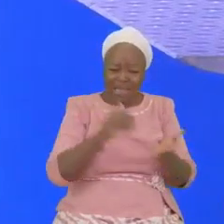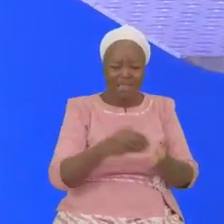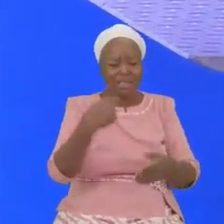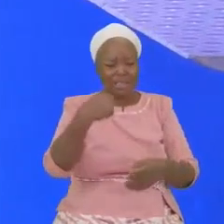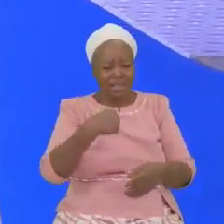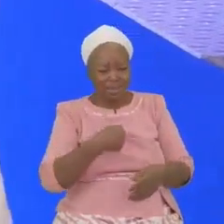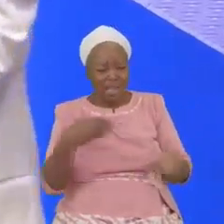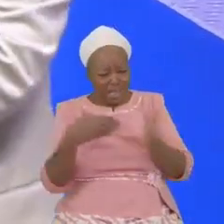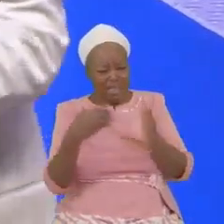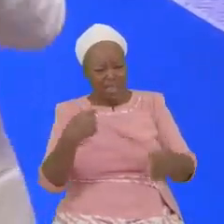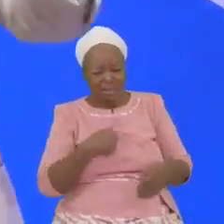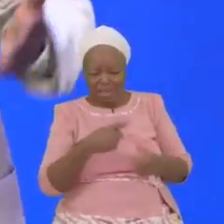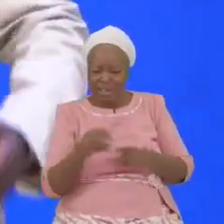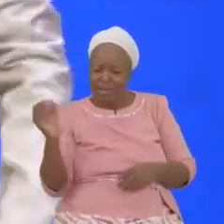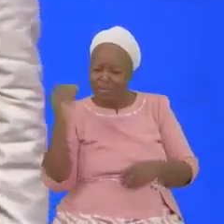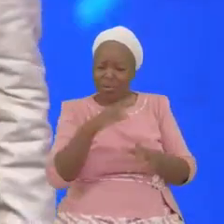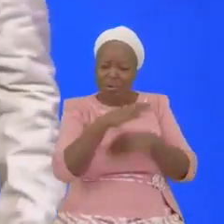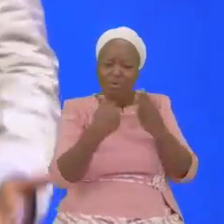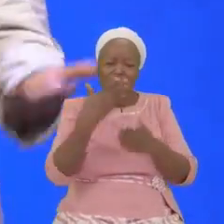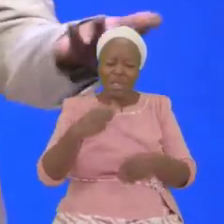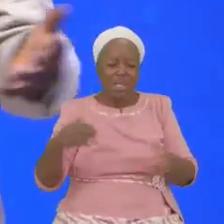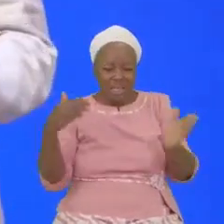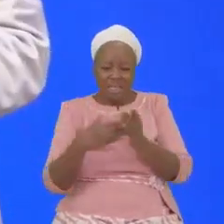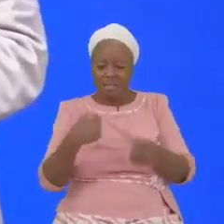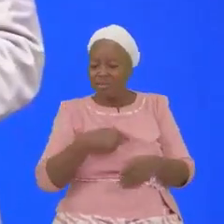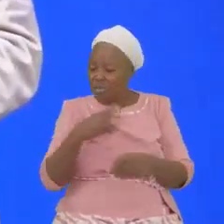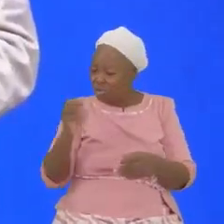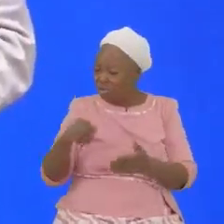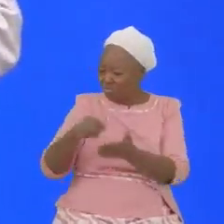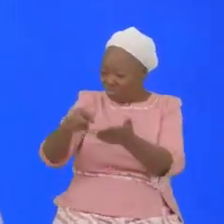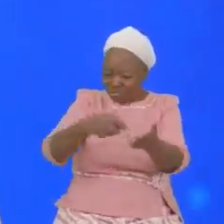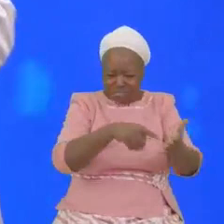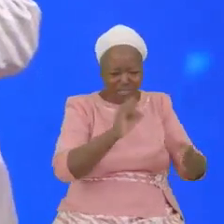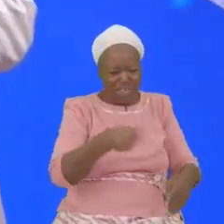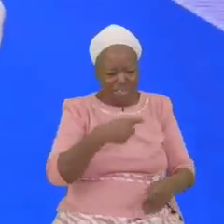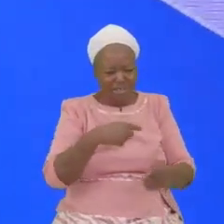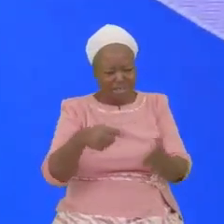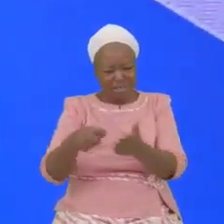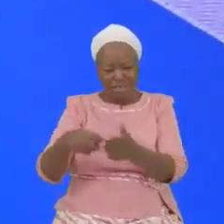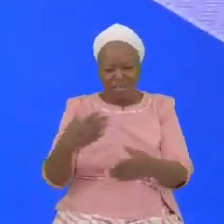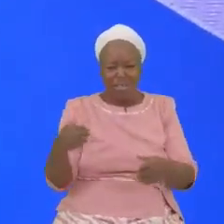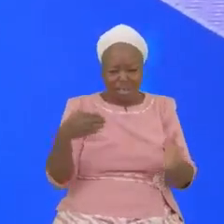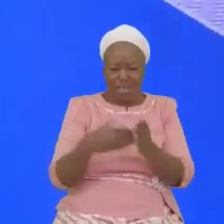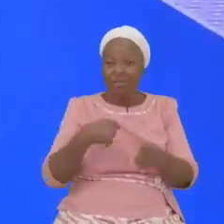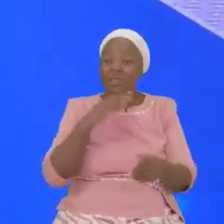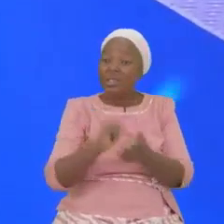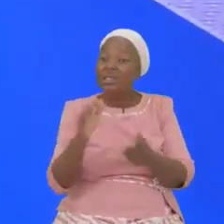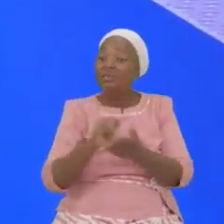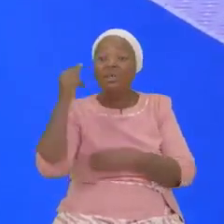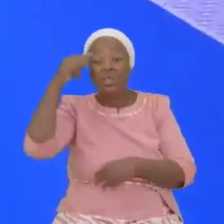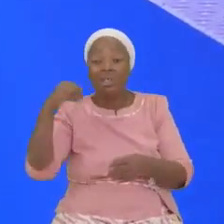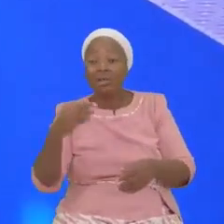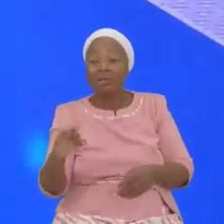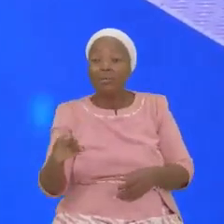up and throw at me, so and so and such can say such a thing. Is that thing you are thinking